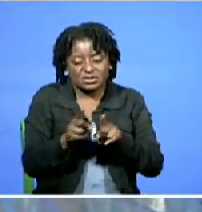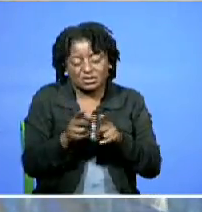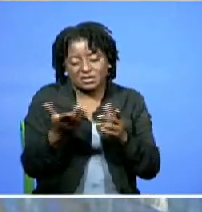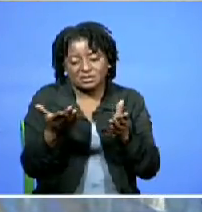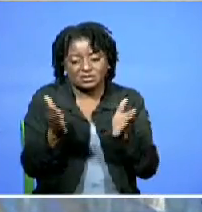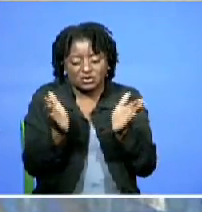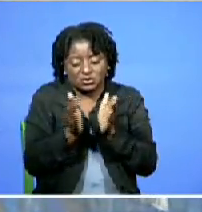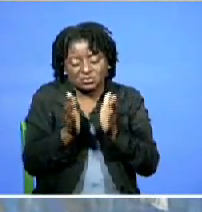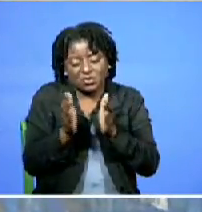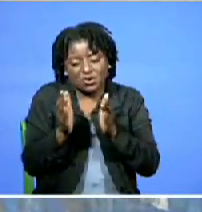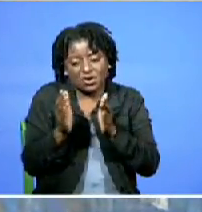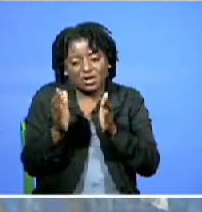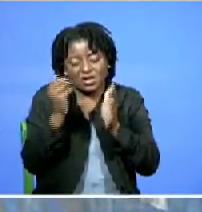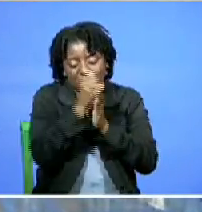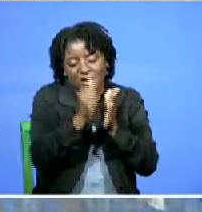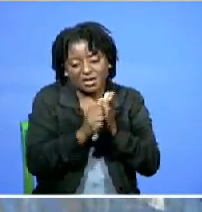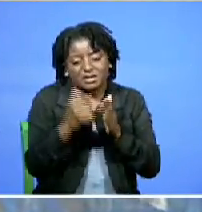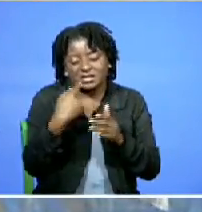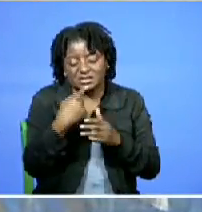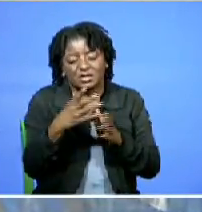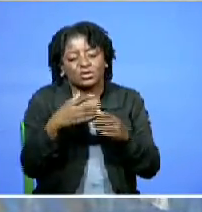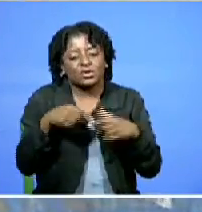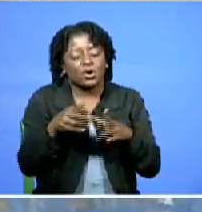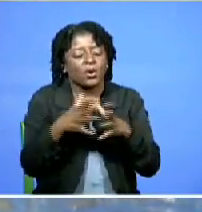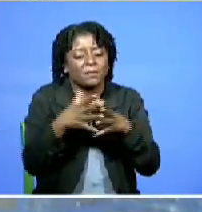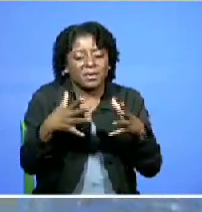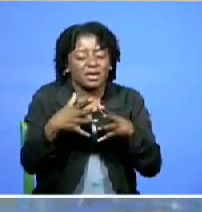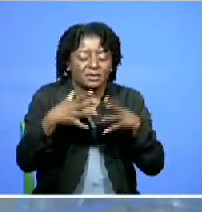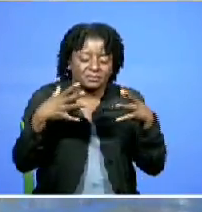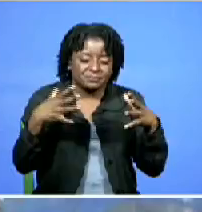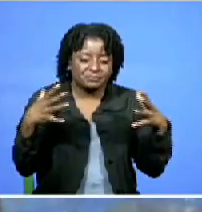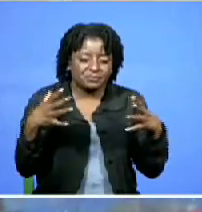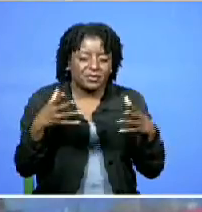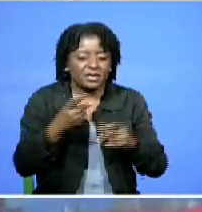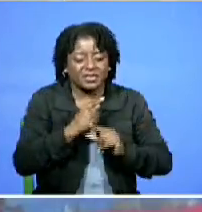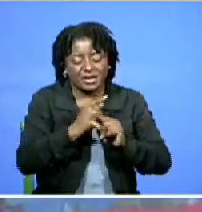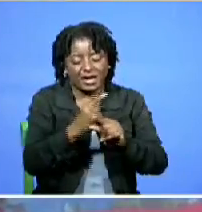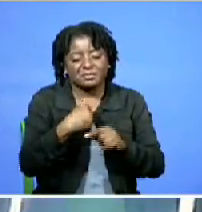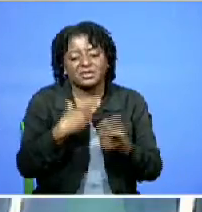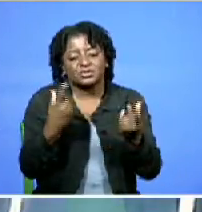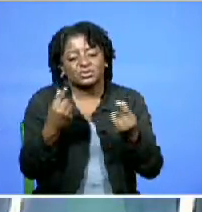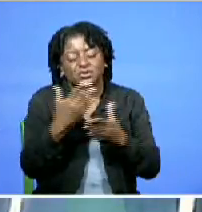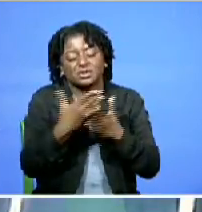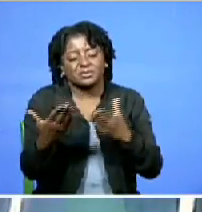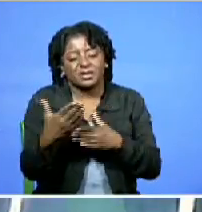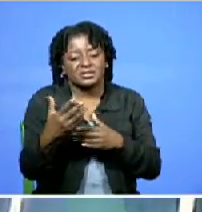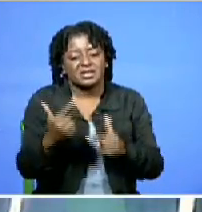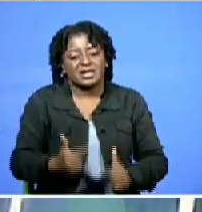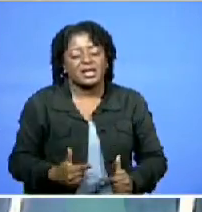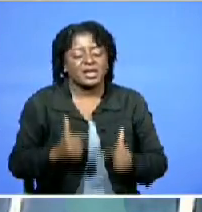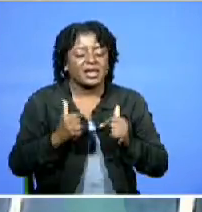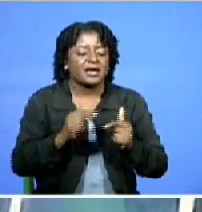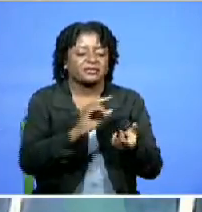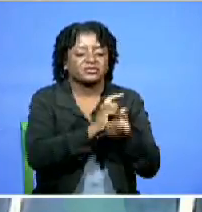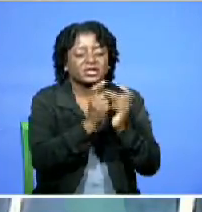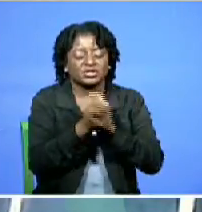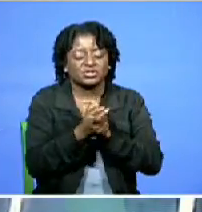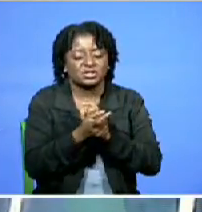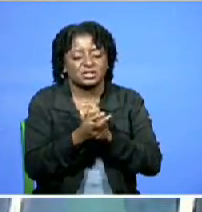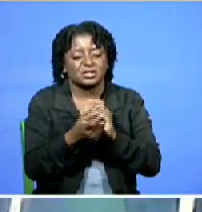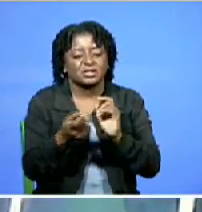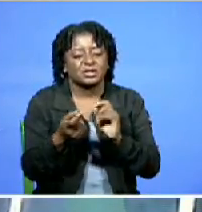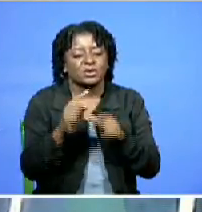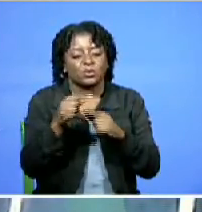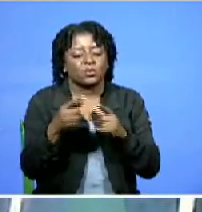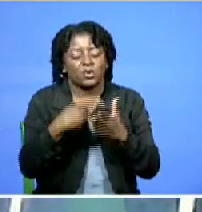they just gave me this creative freedom. And then they, you know, guiding me to do certain things, giving me their input. It's been life-changing, and it really has.